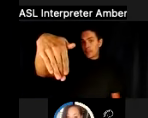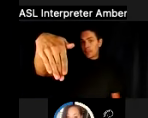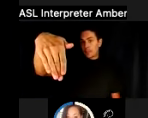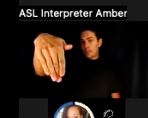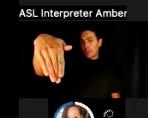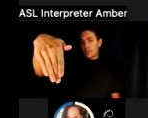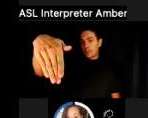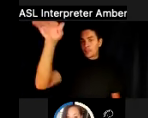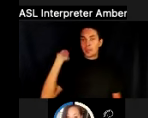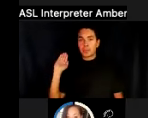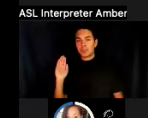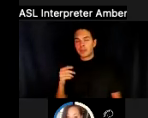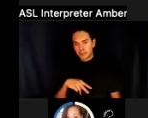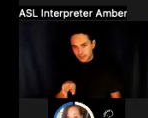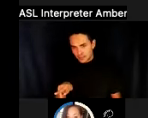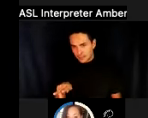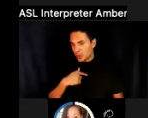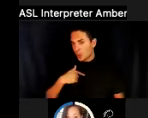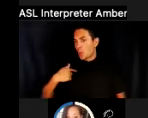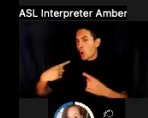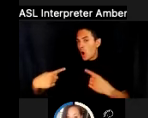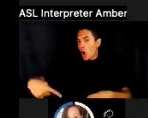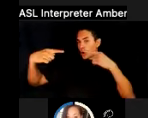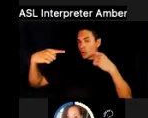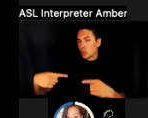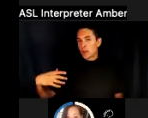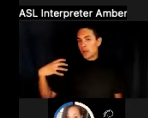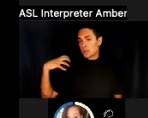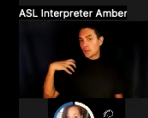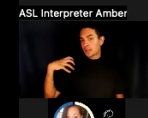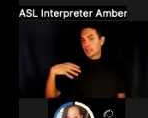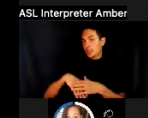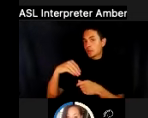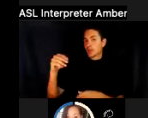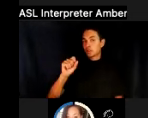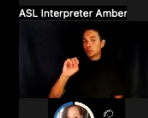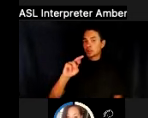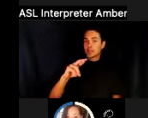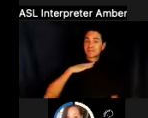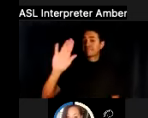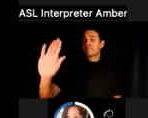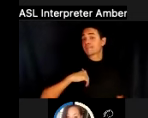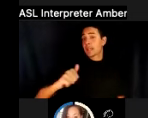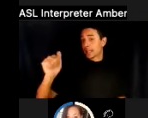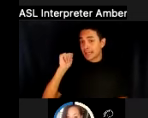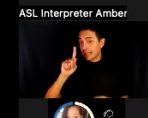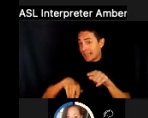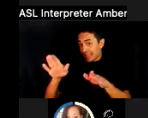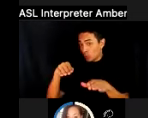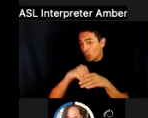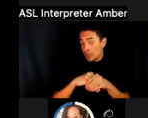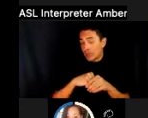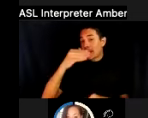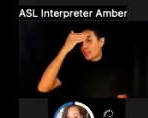down. We argued outside of the shelter because I wouldn't let them in because